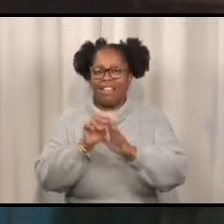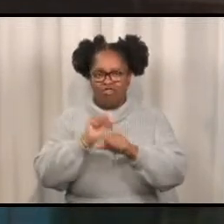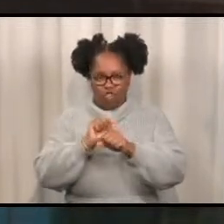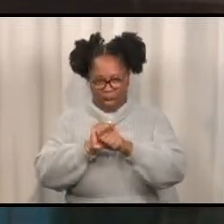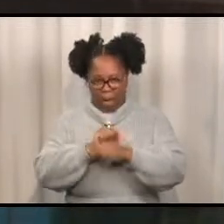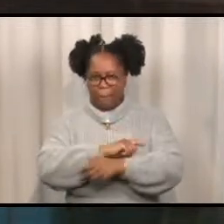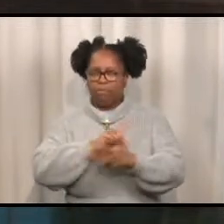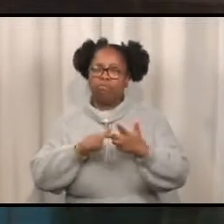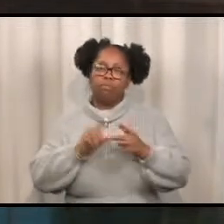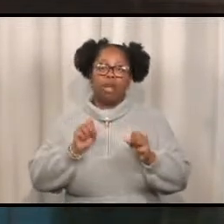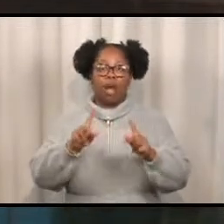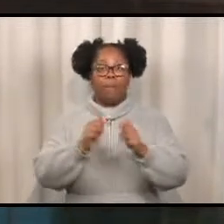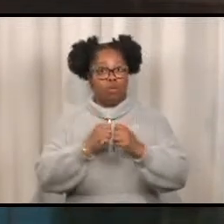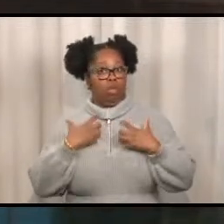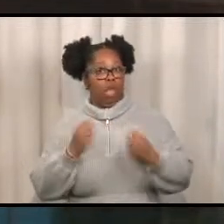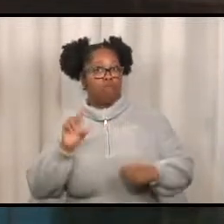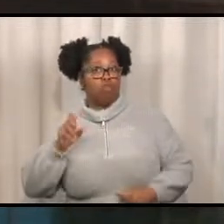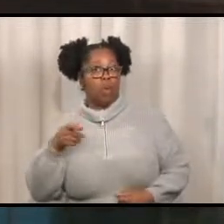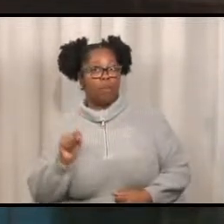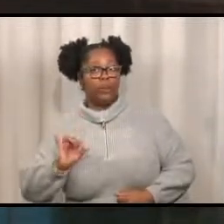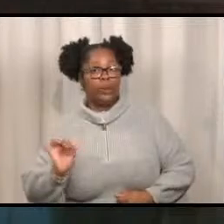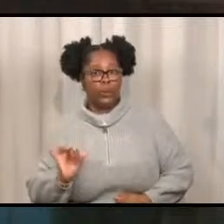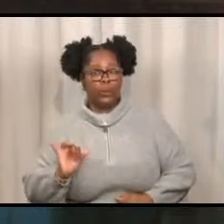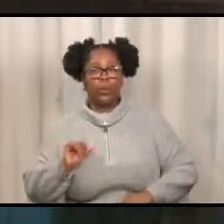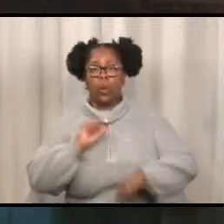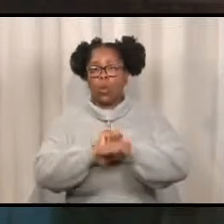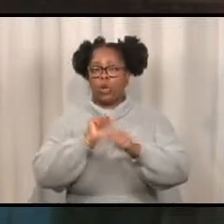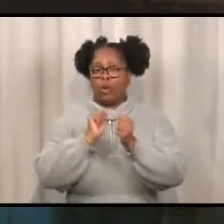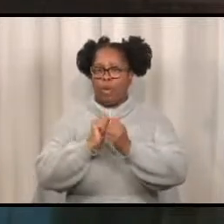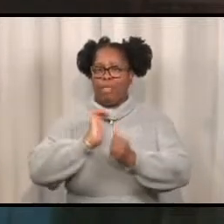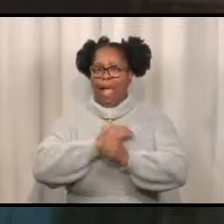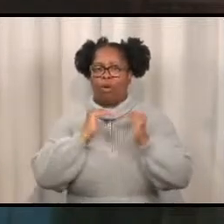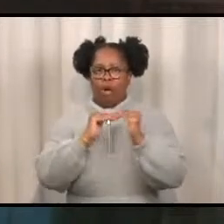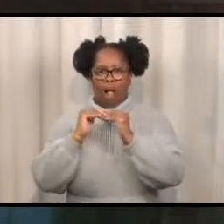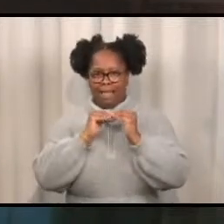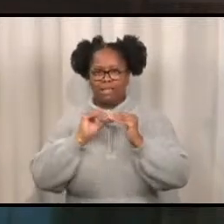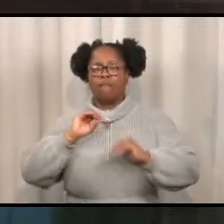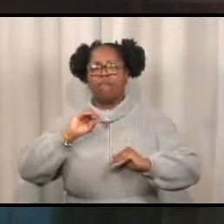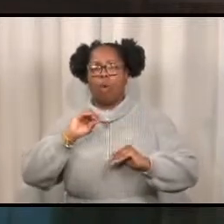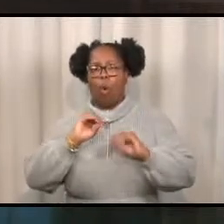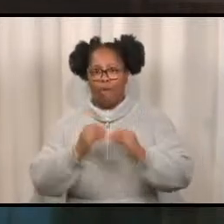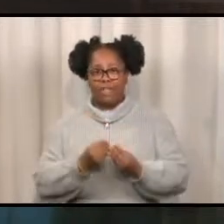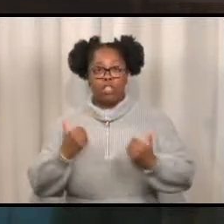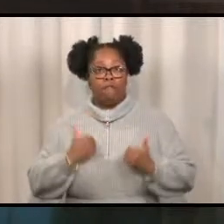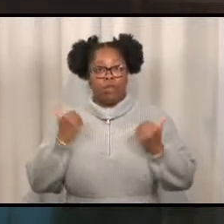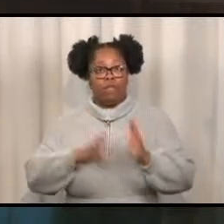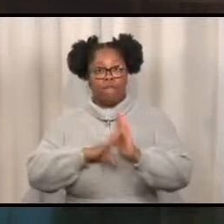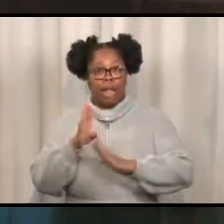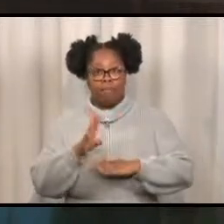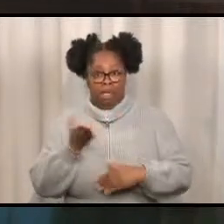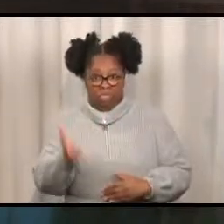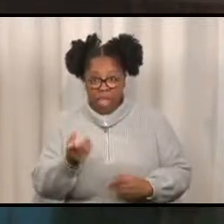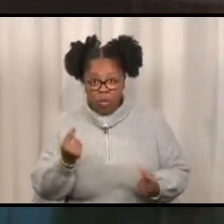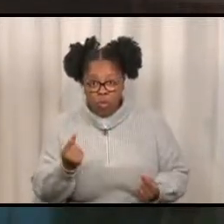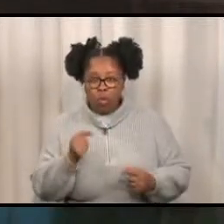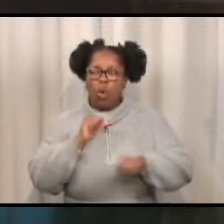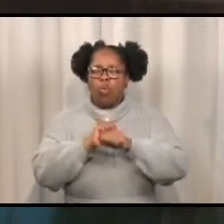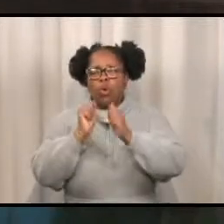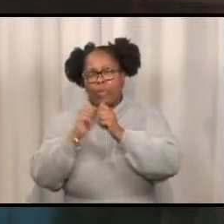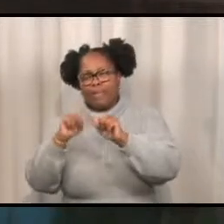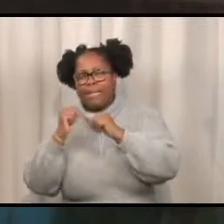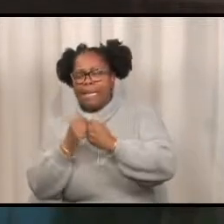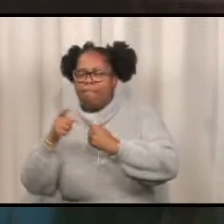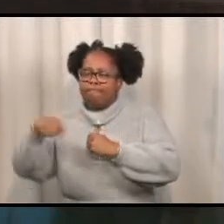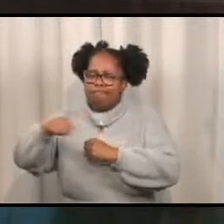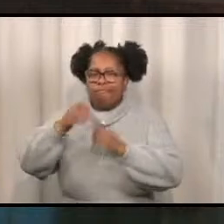also have opportunities with our health department, working with our colleagues at the Office of Youth Development, where they will work alongside a team that is